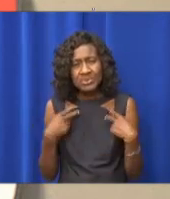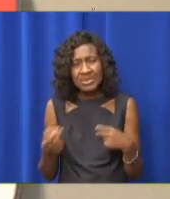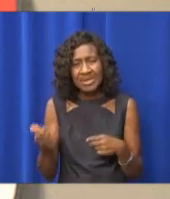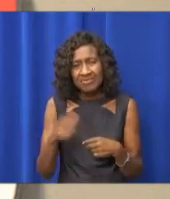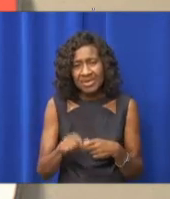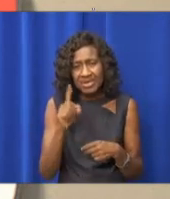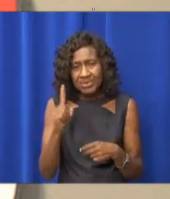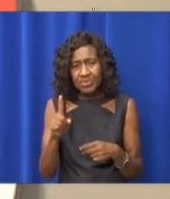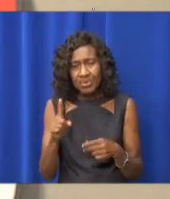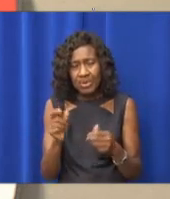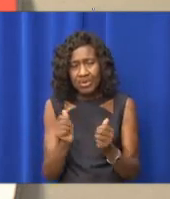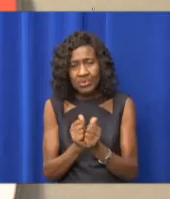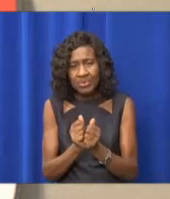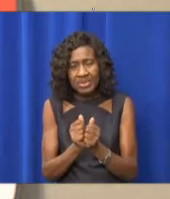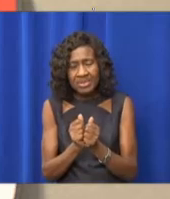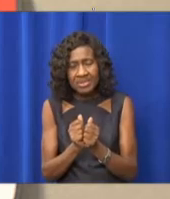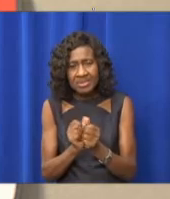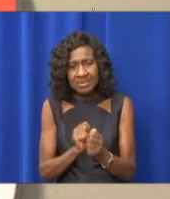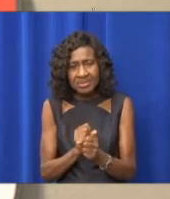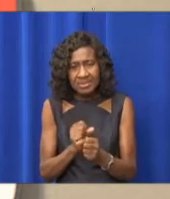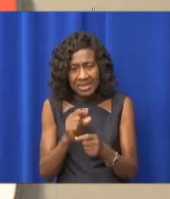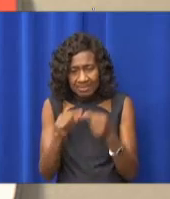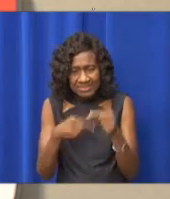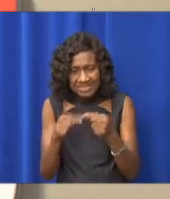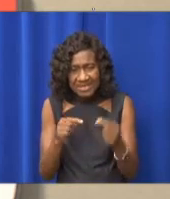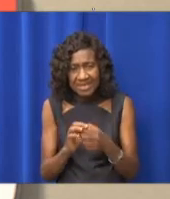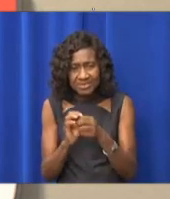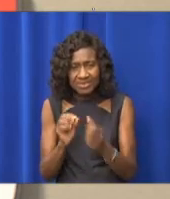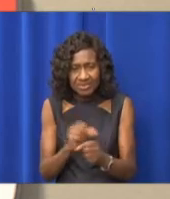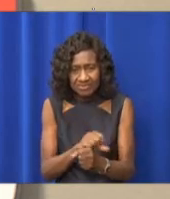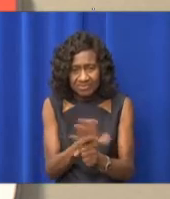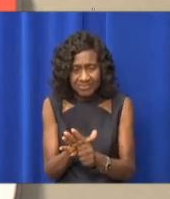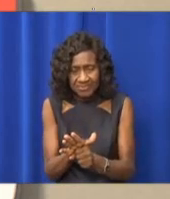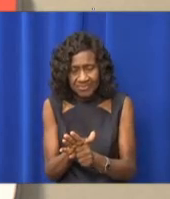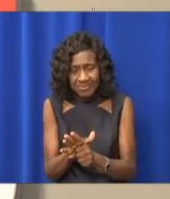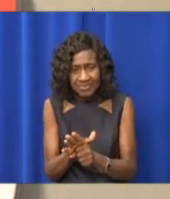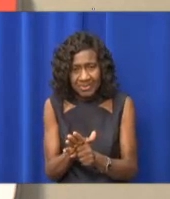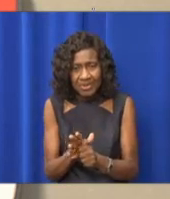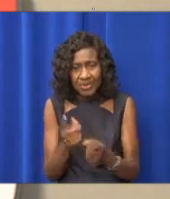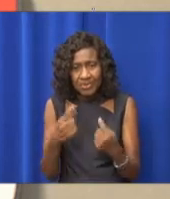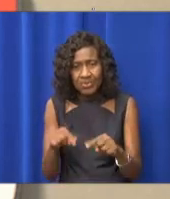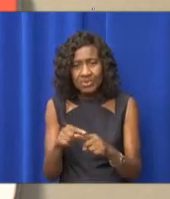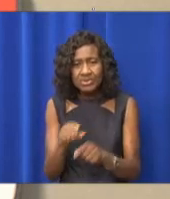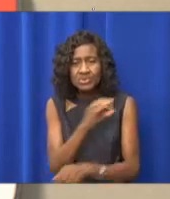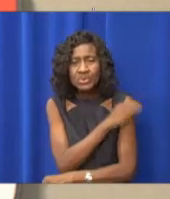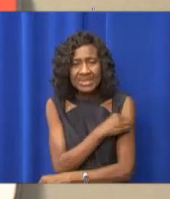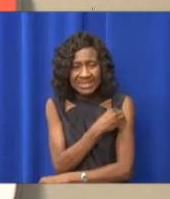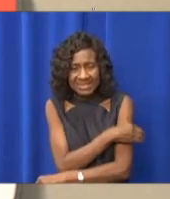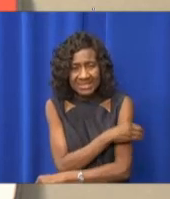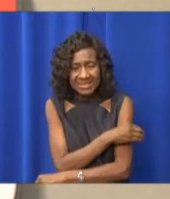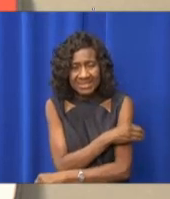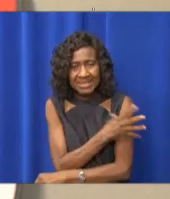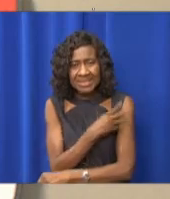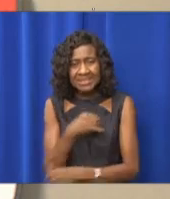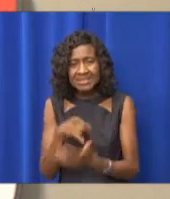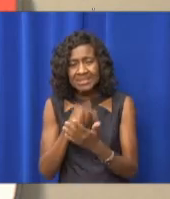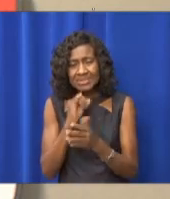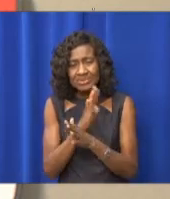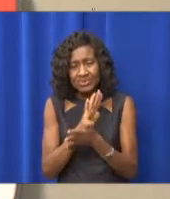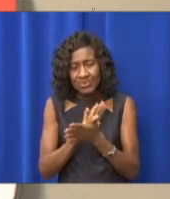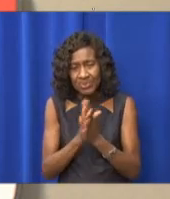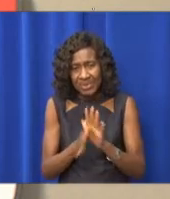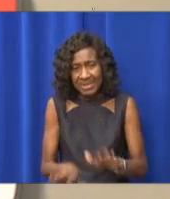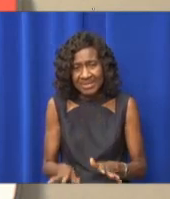with symptoms of COVID-19 reporting to our clinics, and our clinics remain very quiet. I do think that is